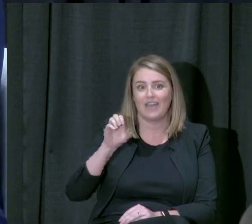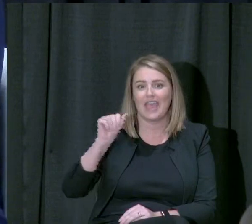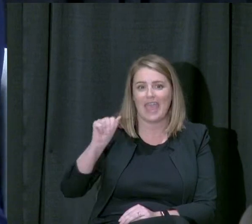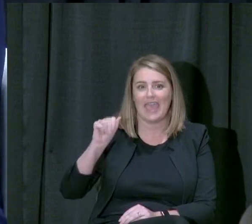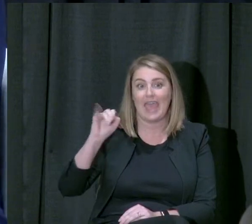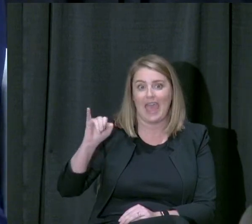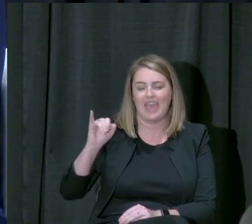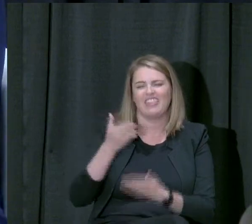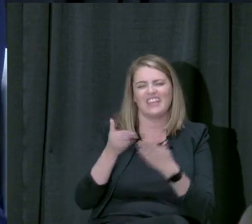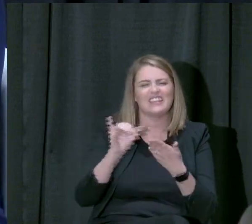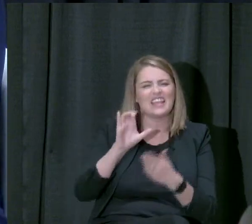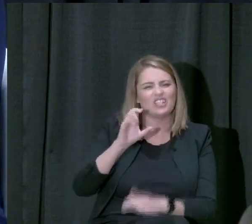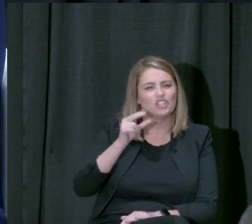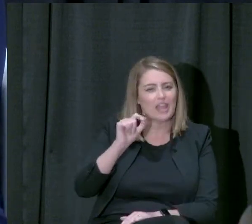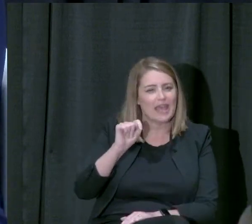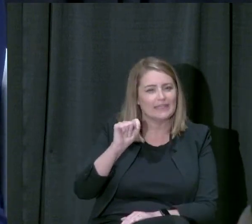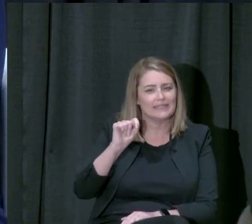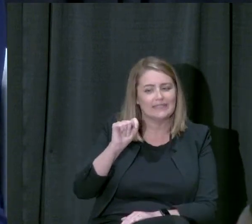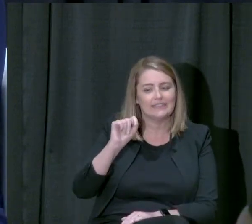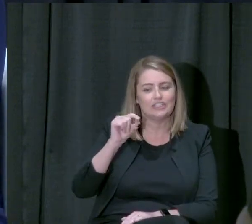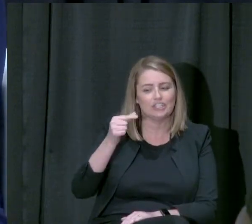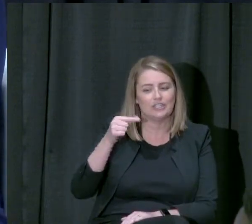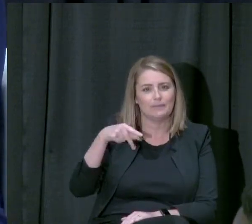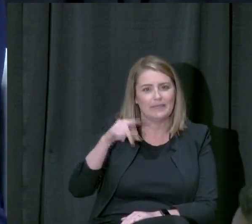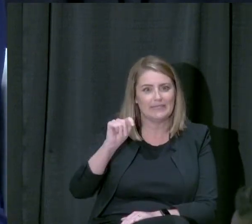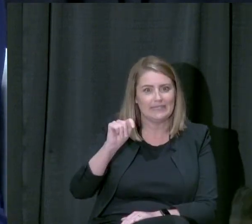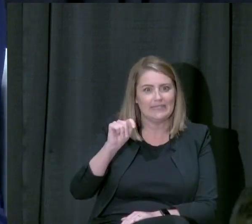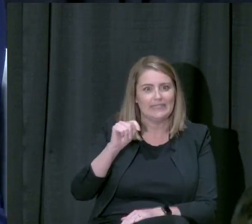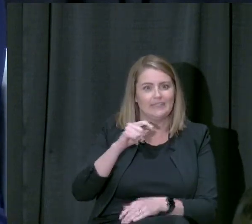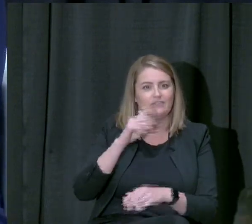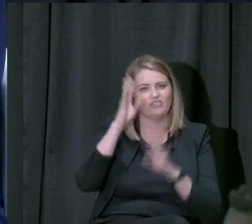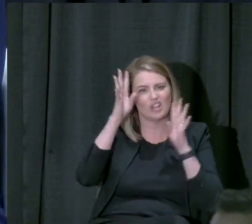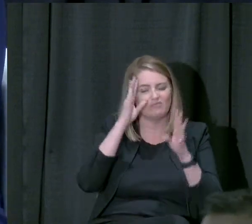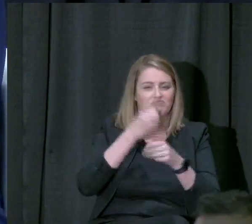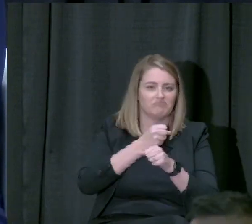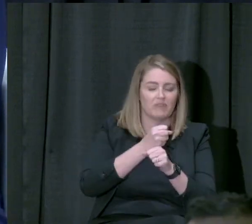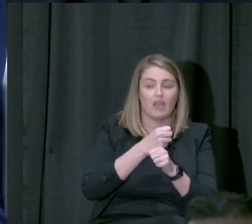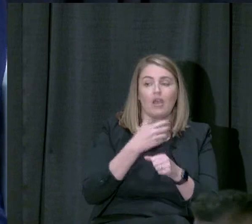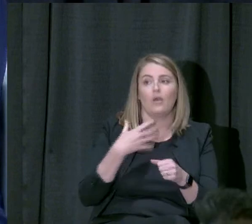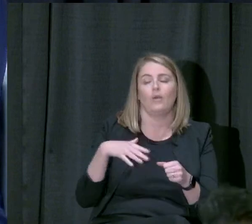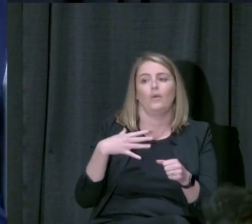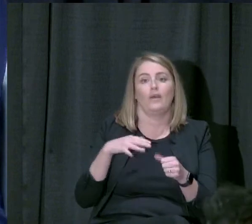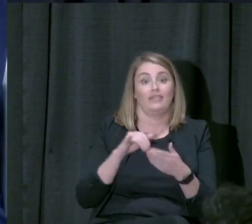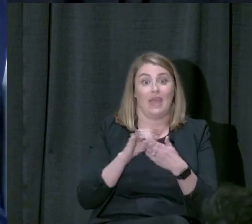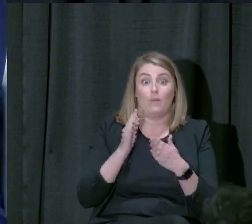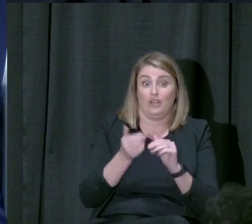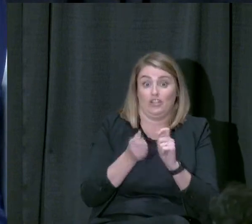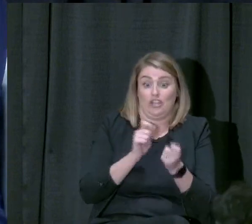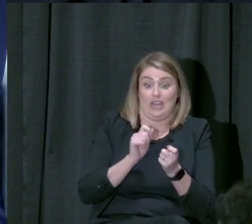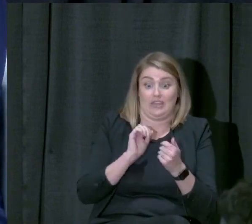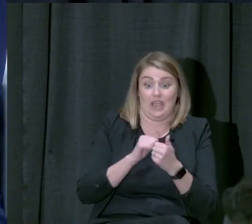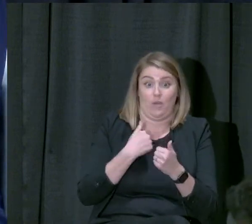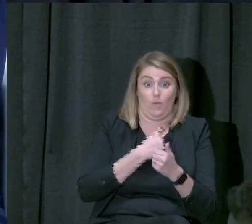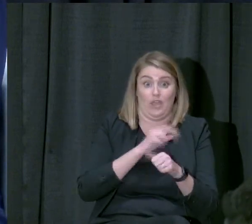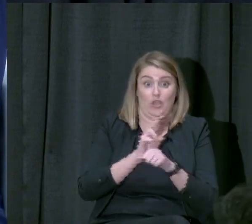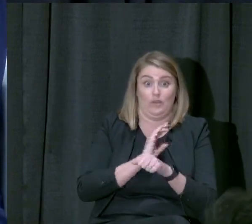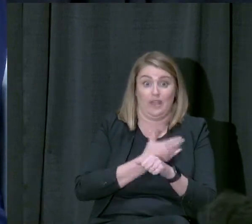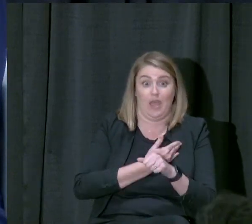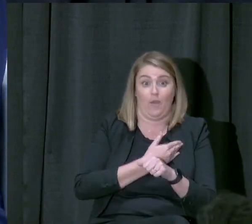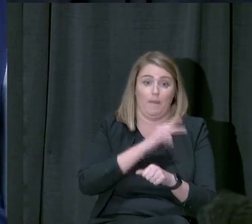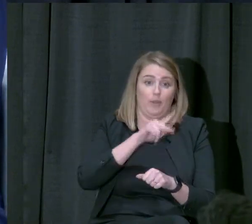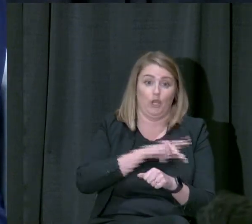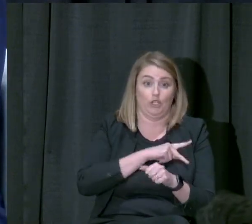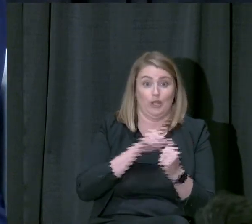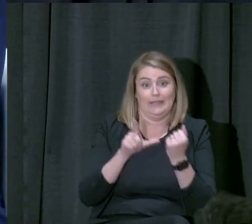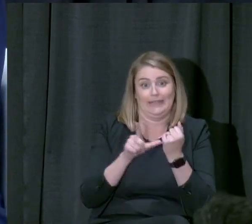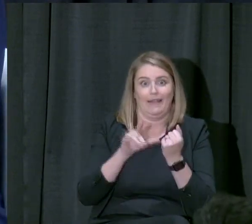like ChatGPT. Generative AI is going to change the way that we use our personal assistants,